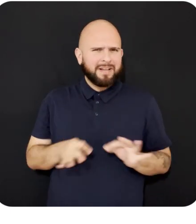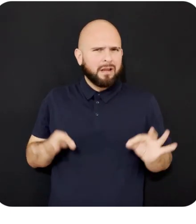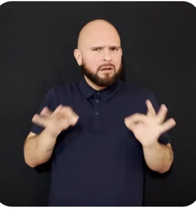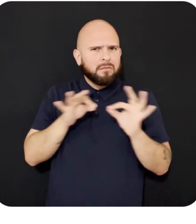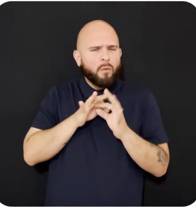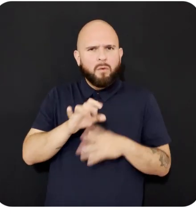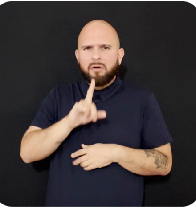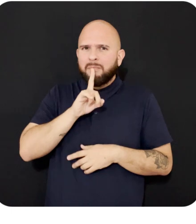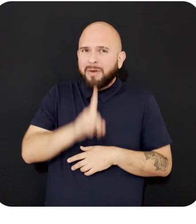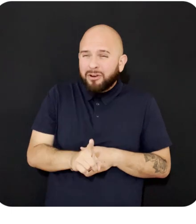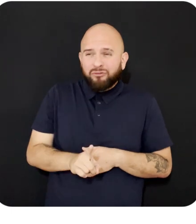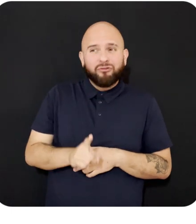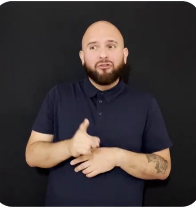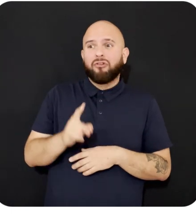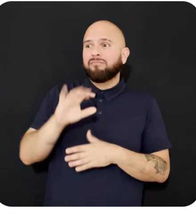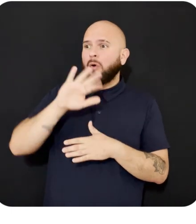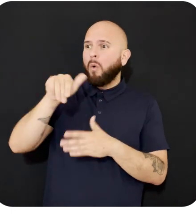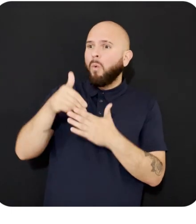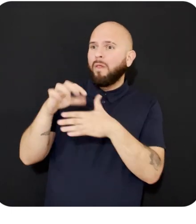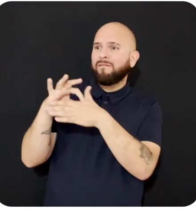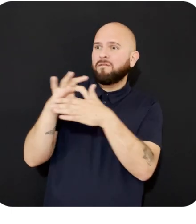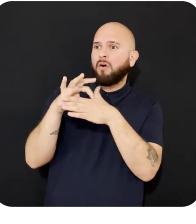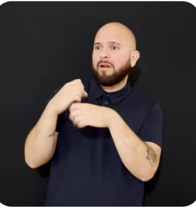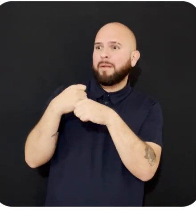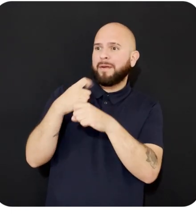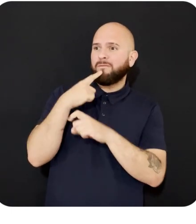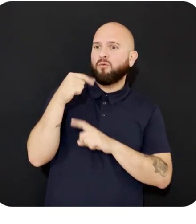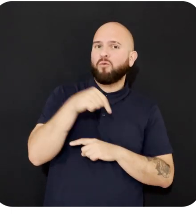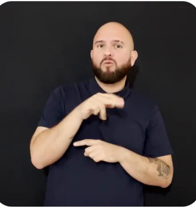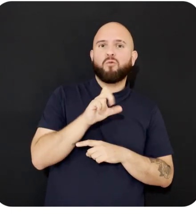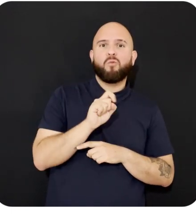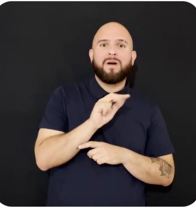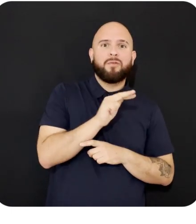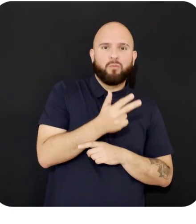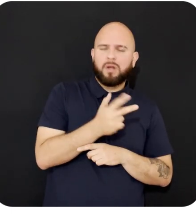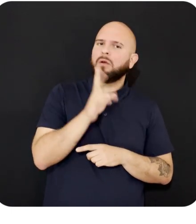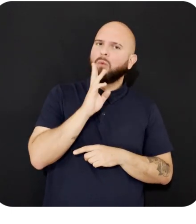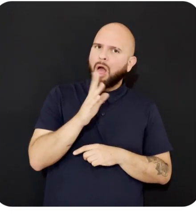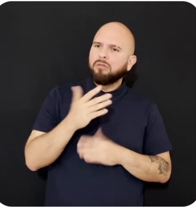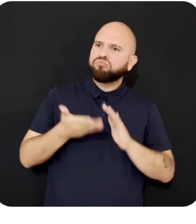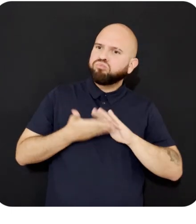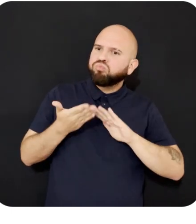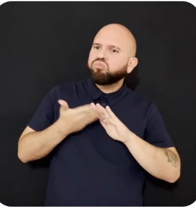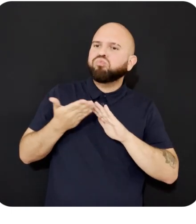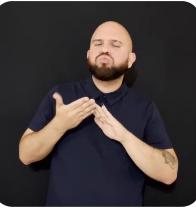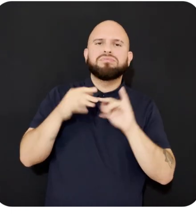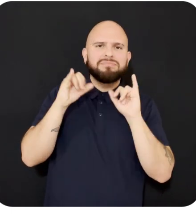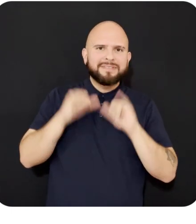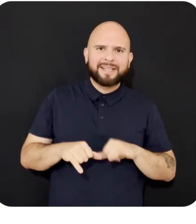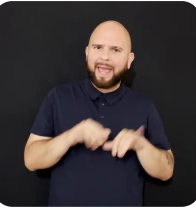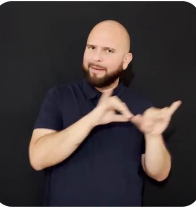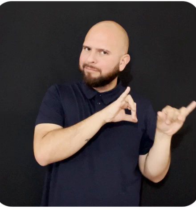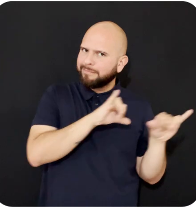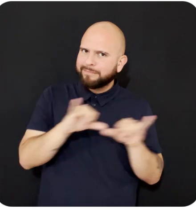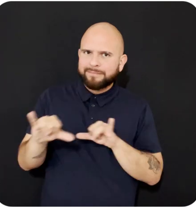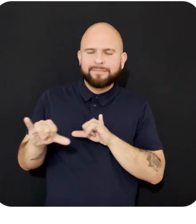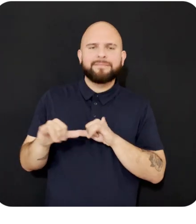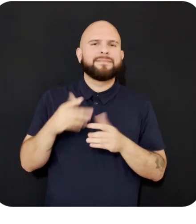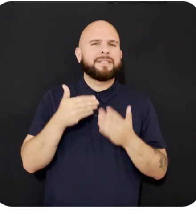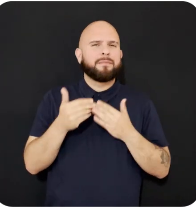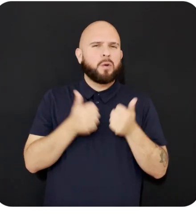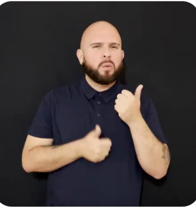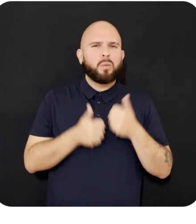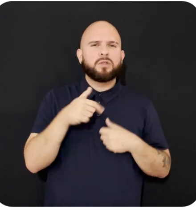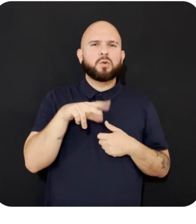that ensure that every piece of content that is created for the Quest 3 will perform the same across the family of Quest